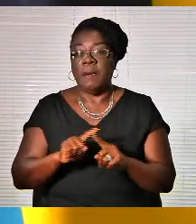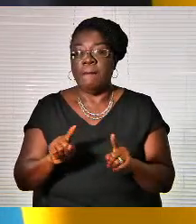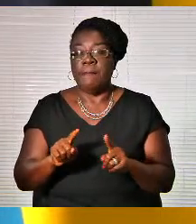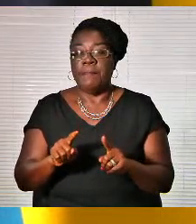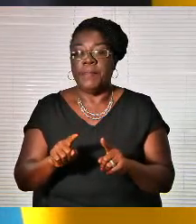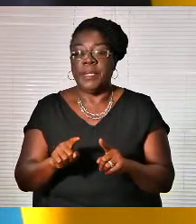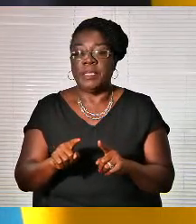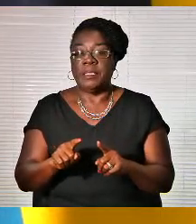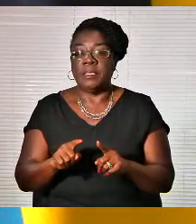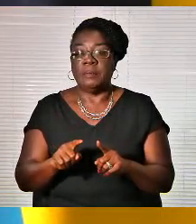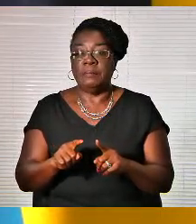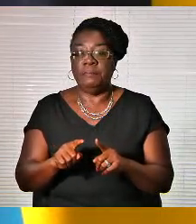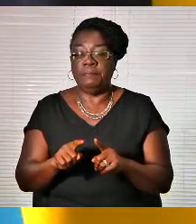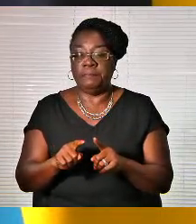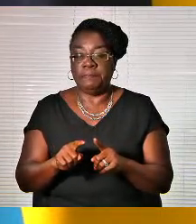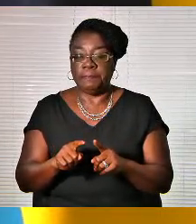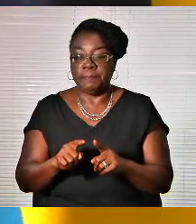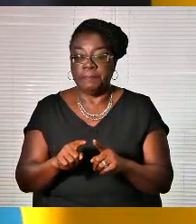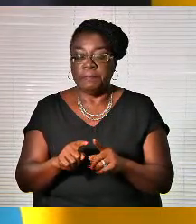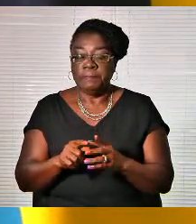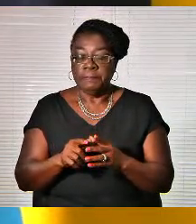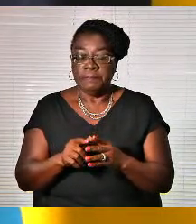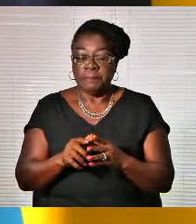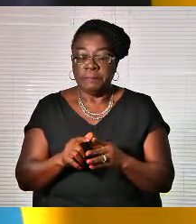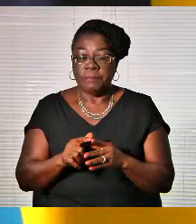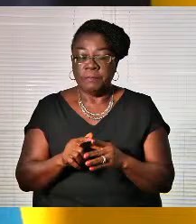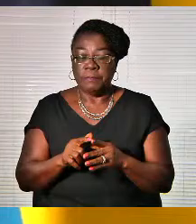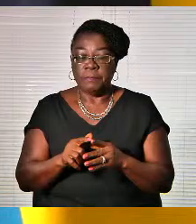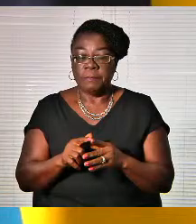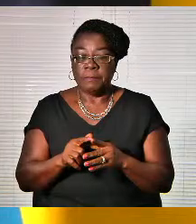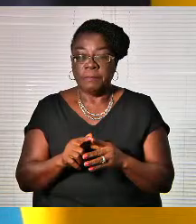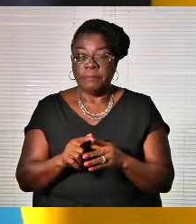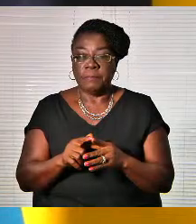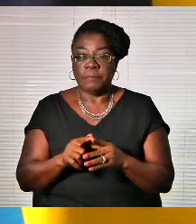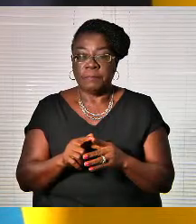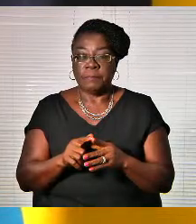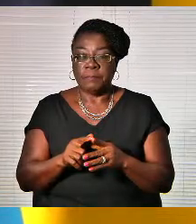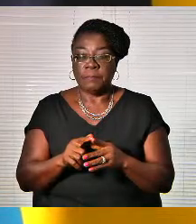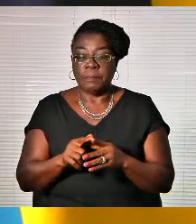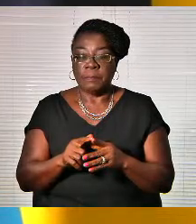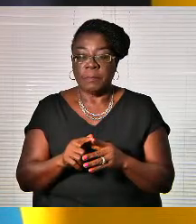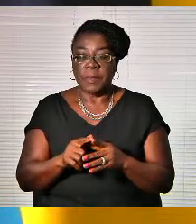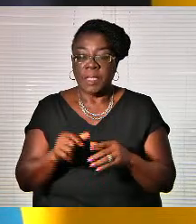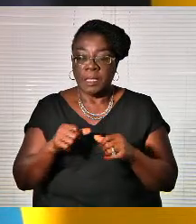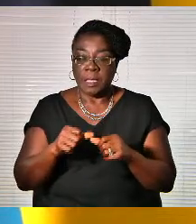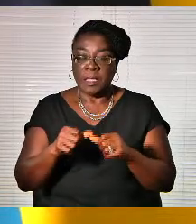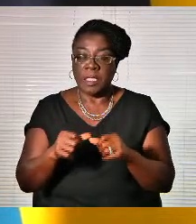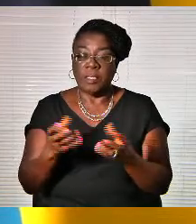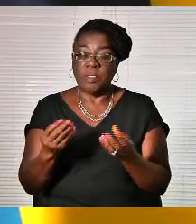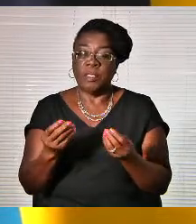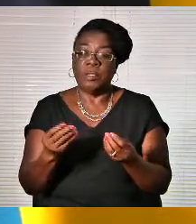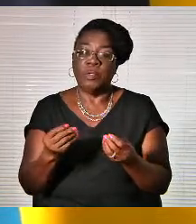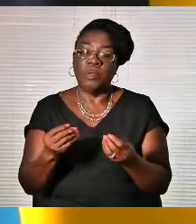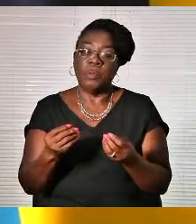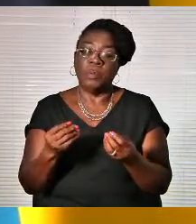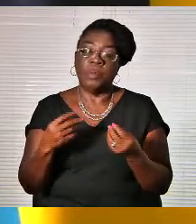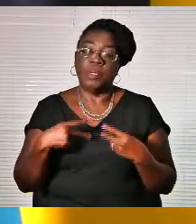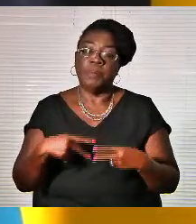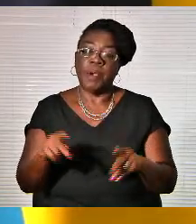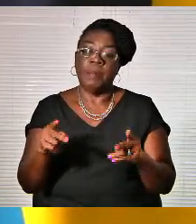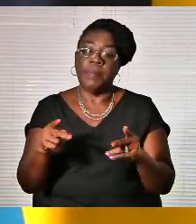that are known to cause increases in cases, but continue to do the public health measures